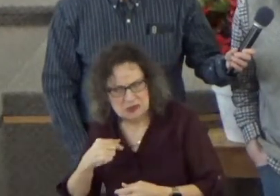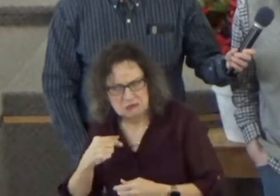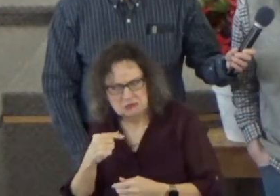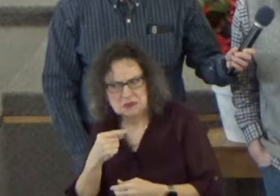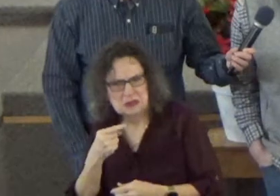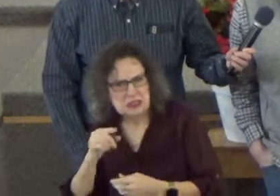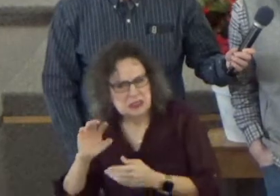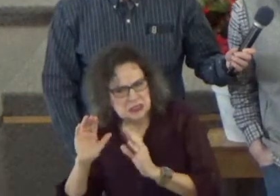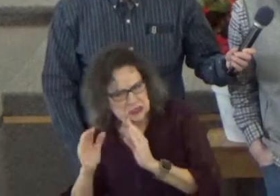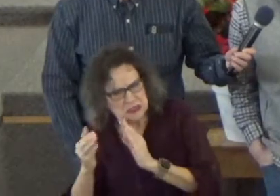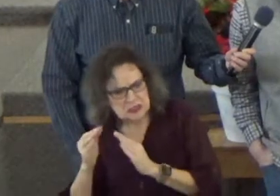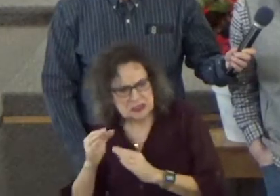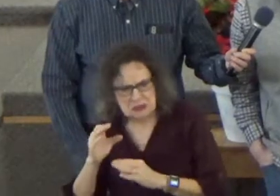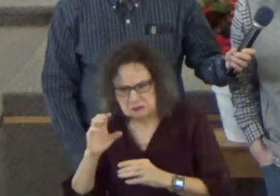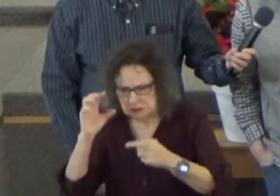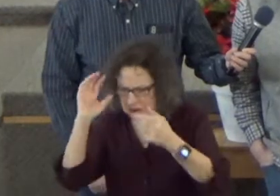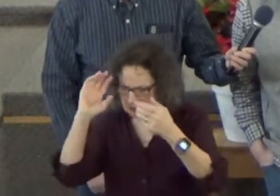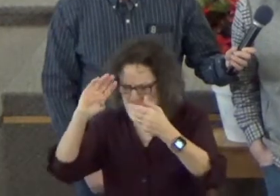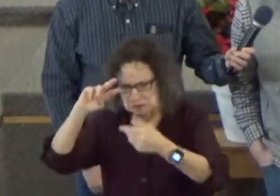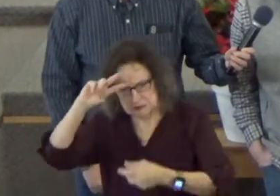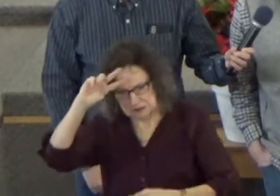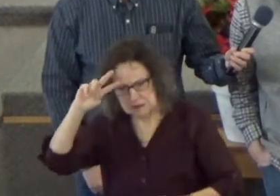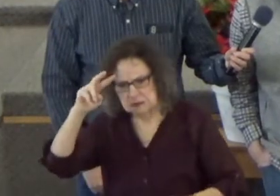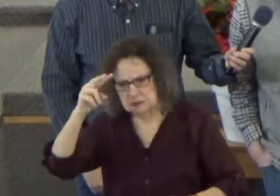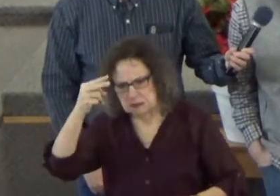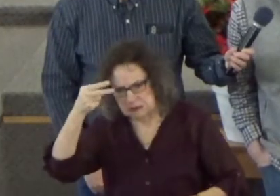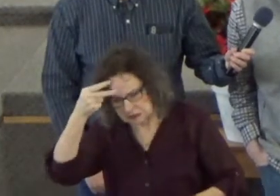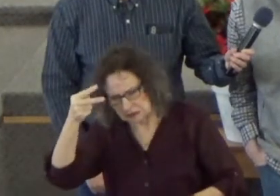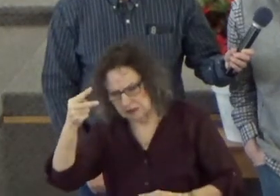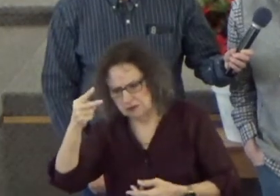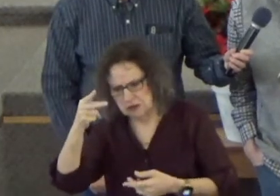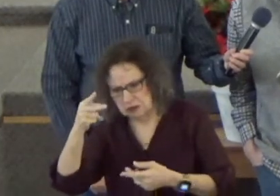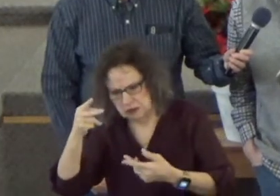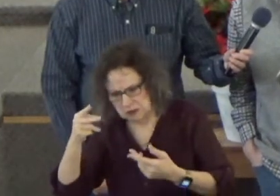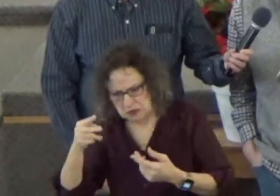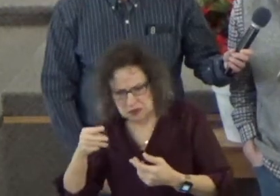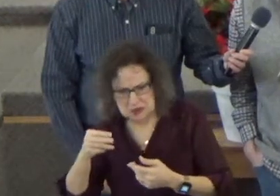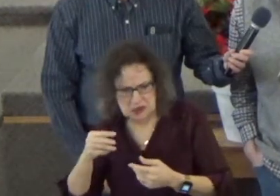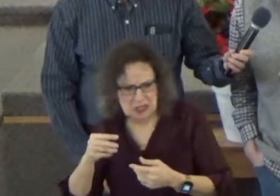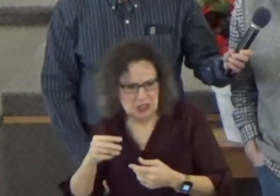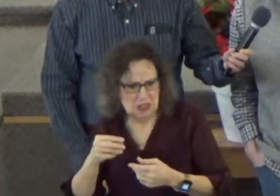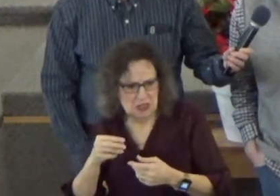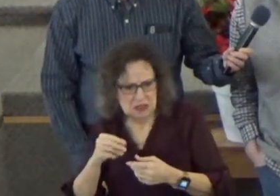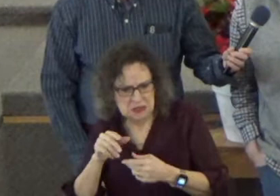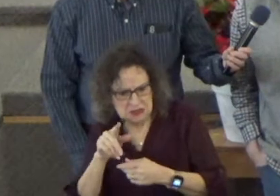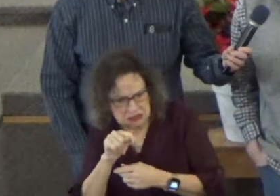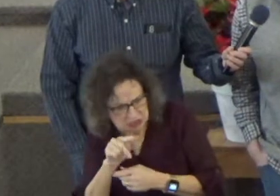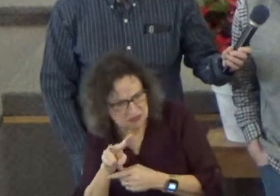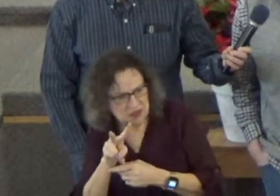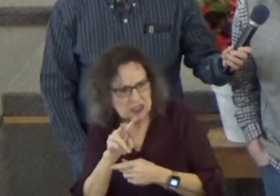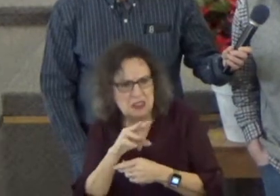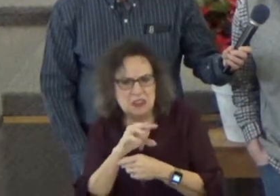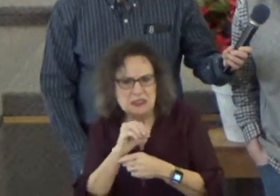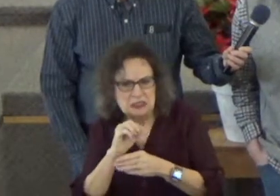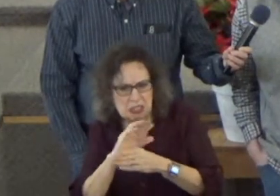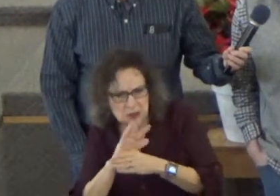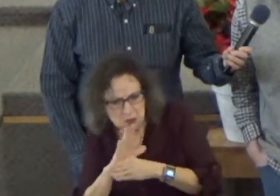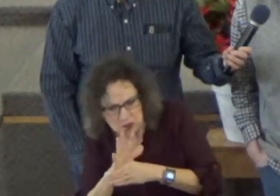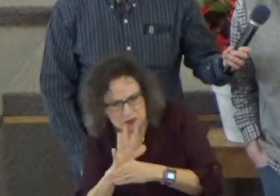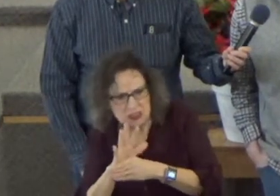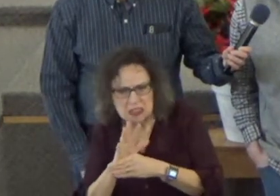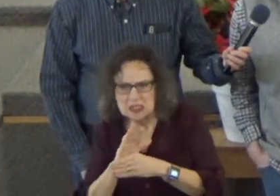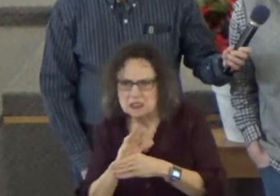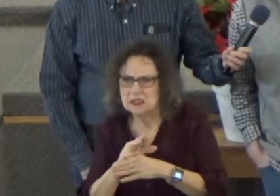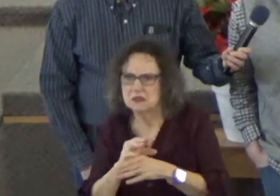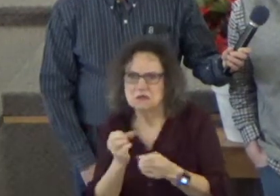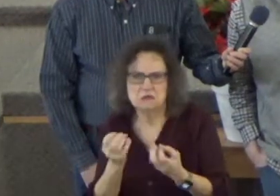seems like less and less frequently at the end of some of the more modern books and TV shows and movies and those sort of things, there doesn't seem to be a resolution